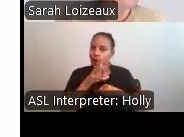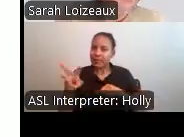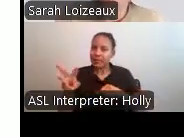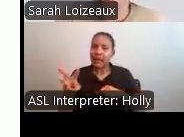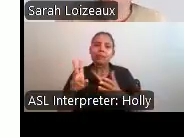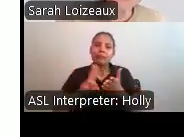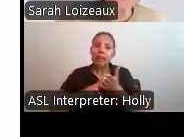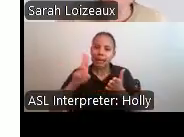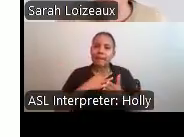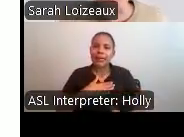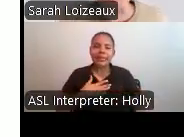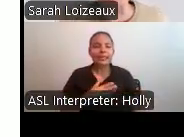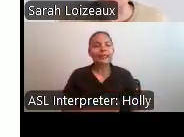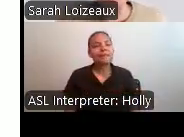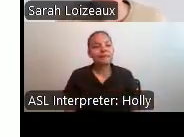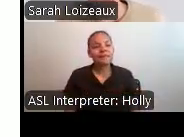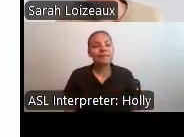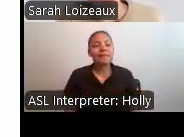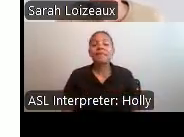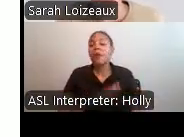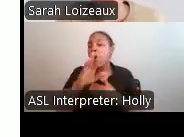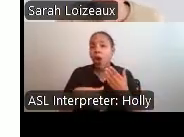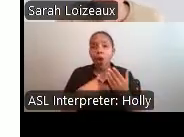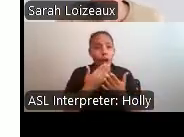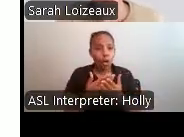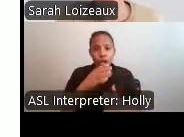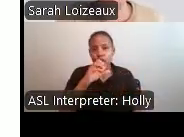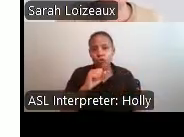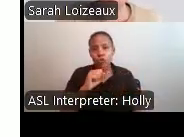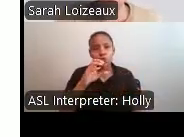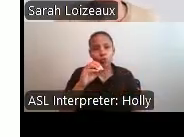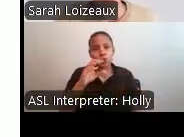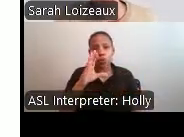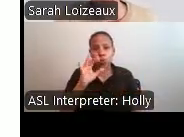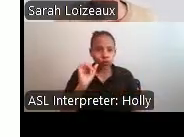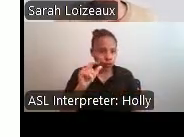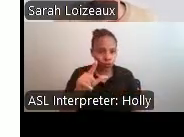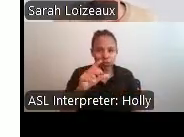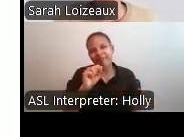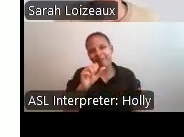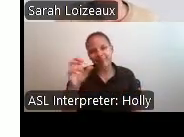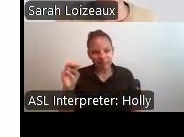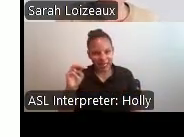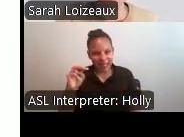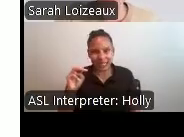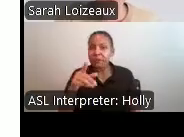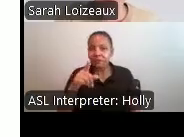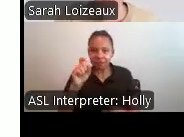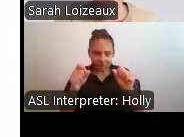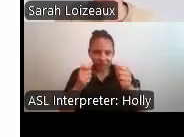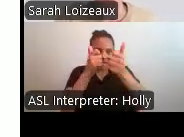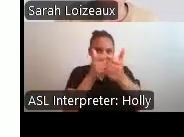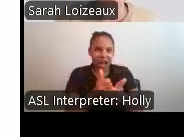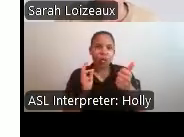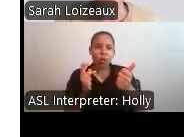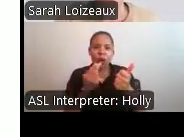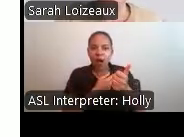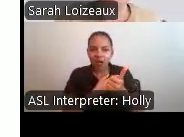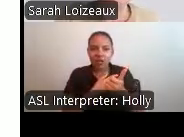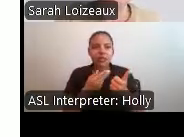We are on all the socials, so please also follow the Lead Center on Facebook, X, LinkedIn, YouTube as well.